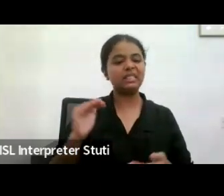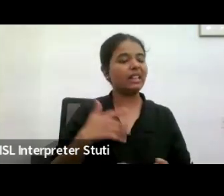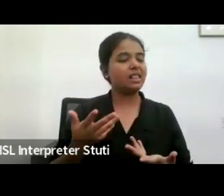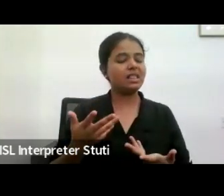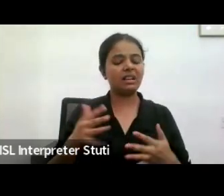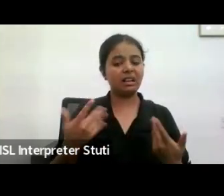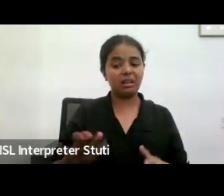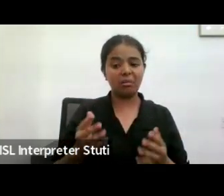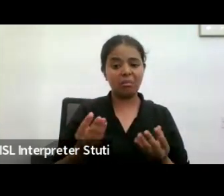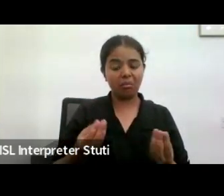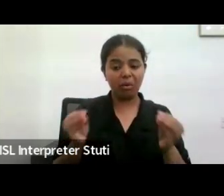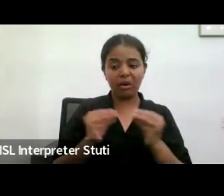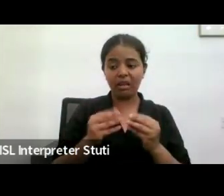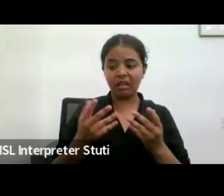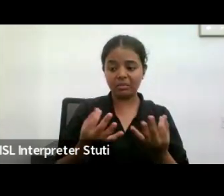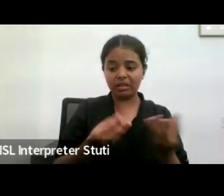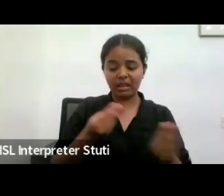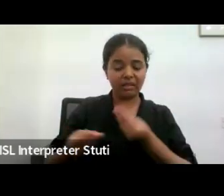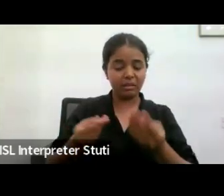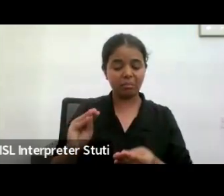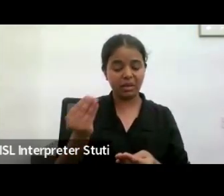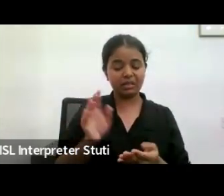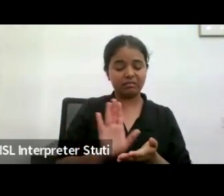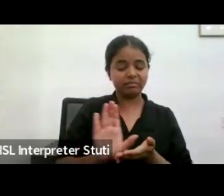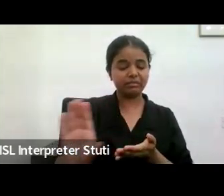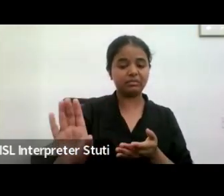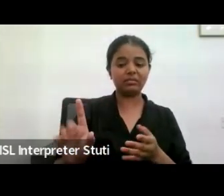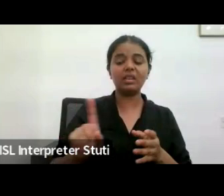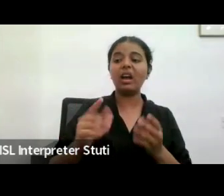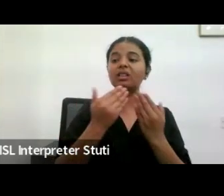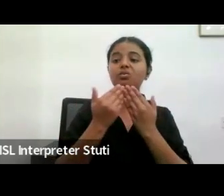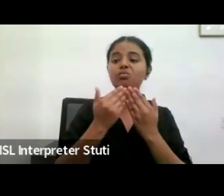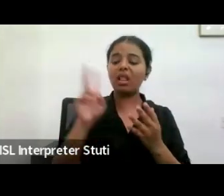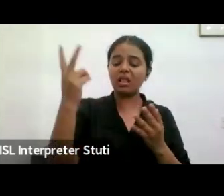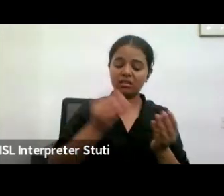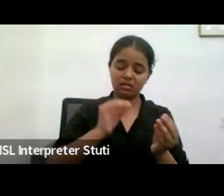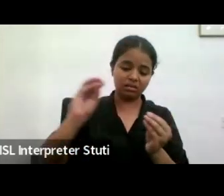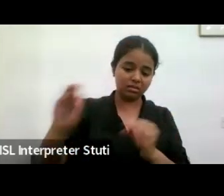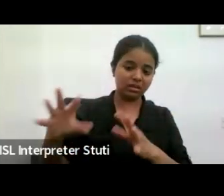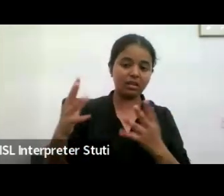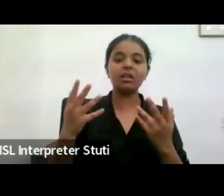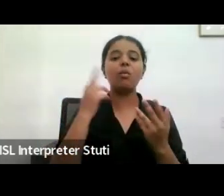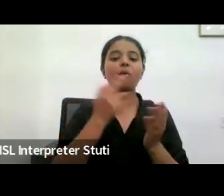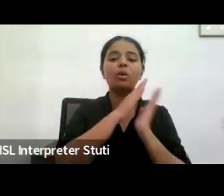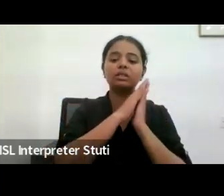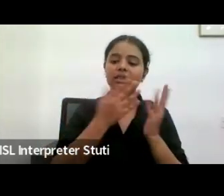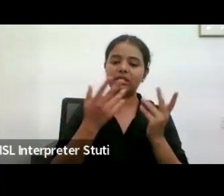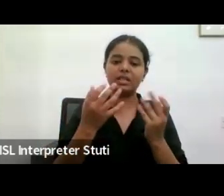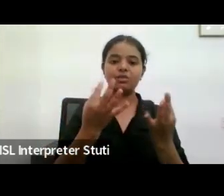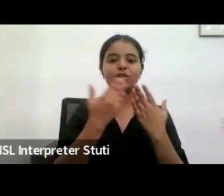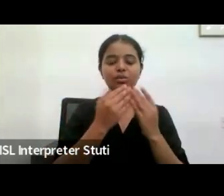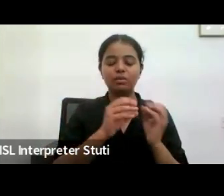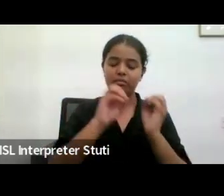more independent, develop her abilities? And how will she be included in all the activities